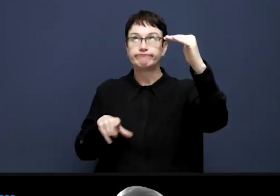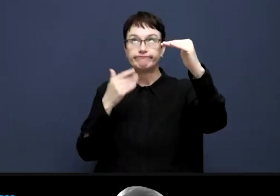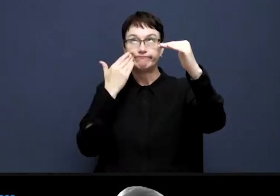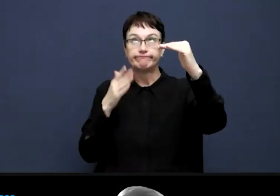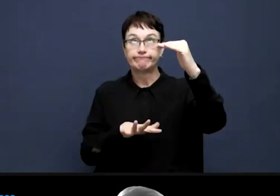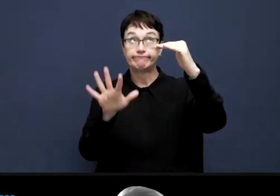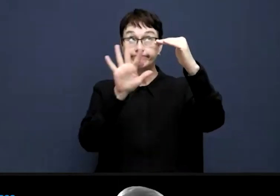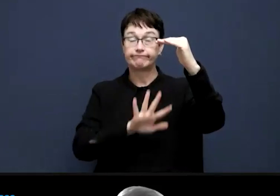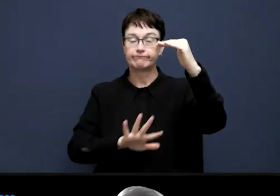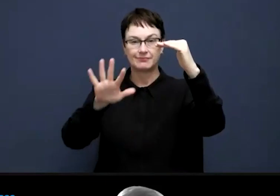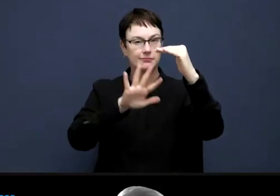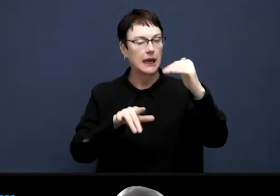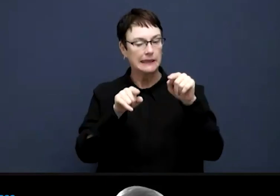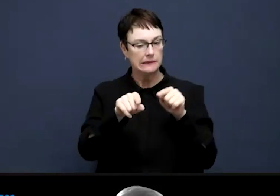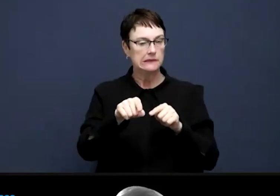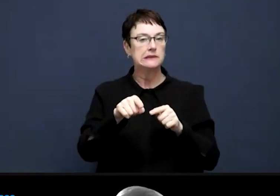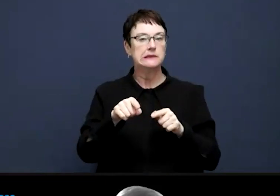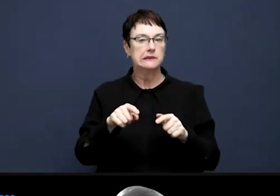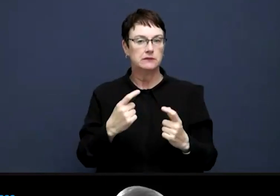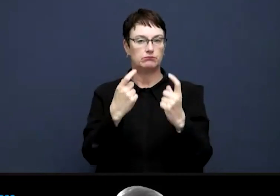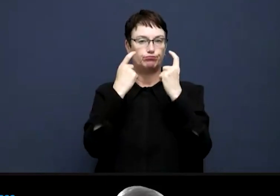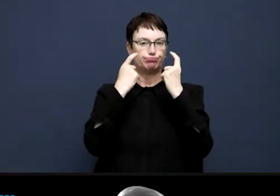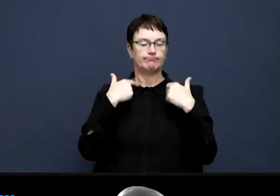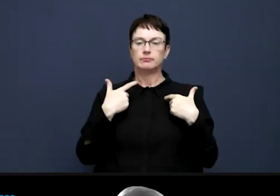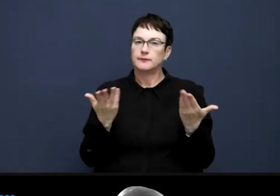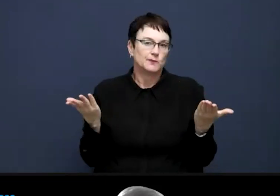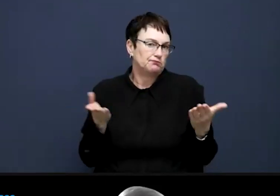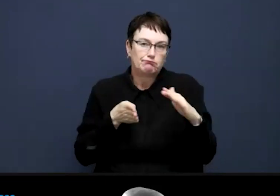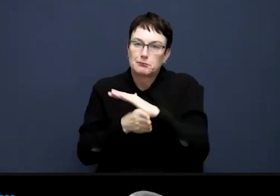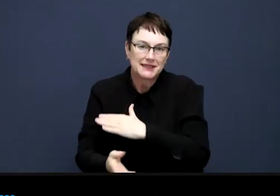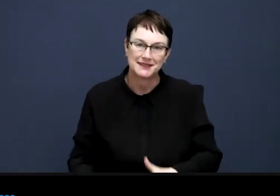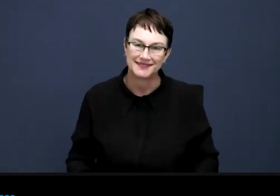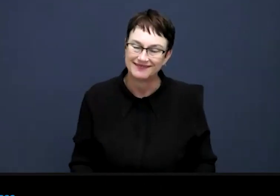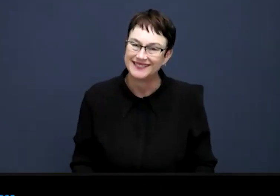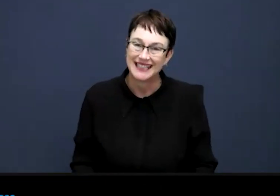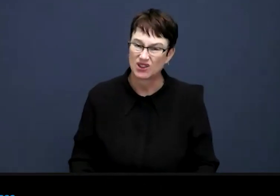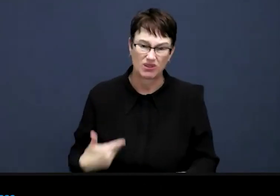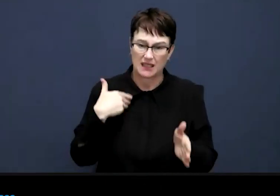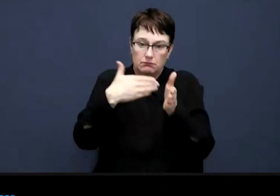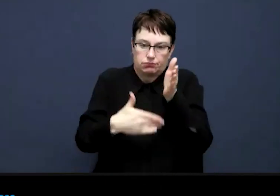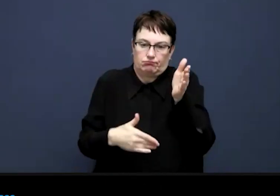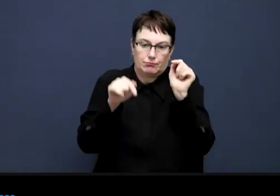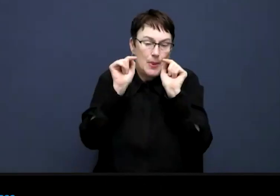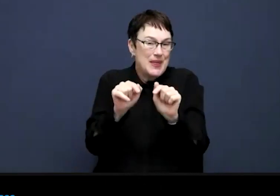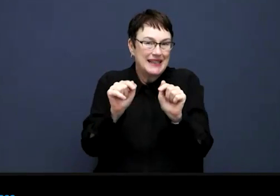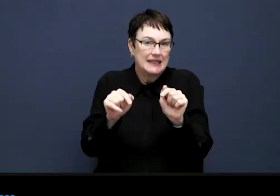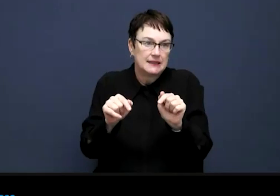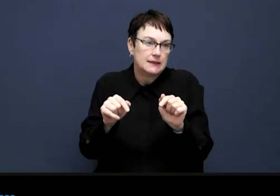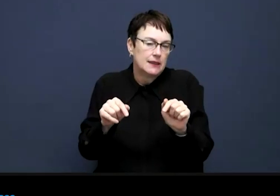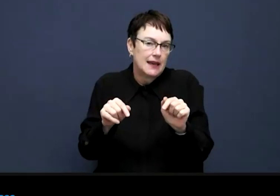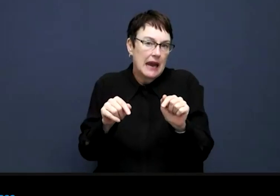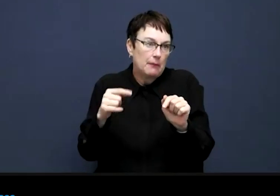of the accessibility for the moment. I think in my point of view that it could be a place